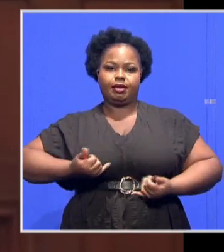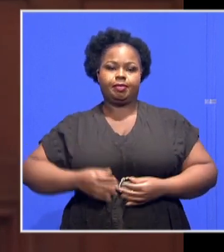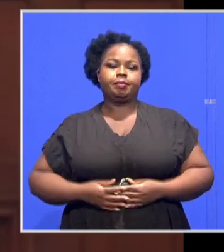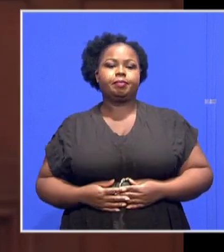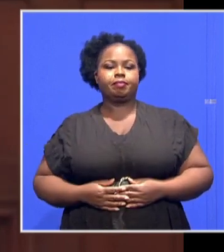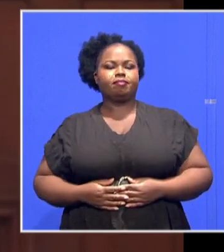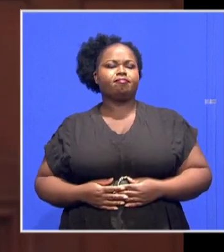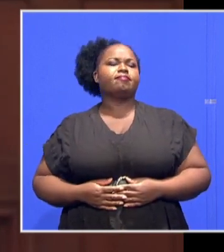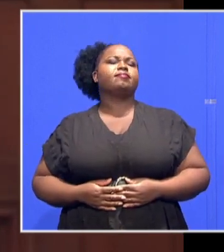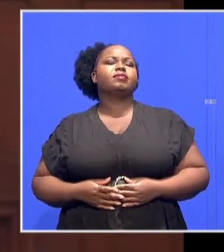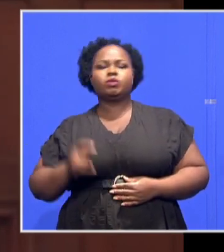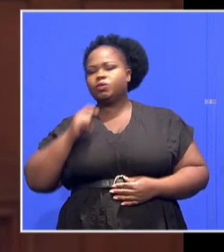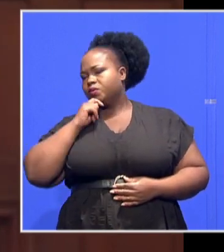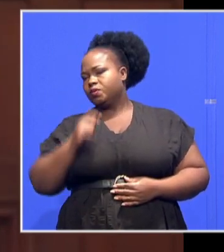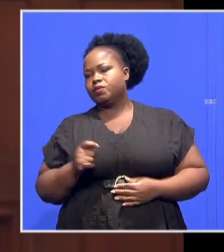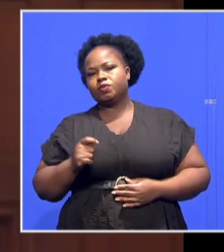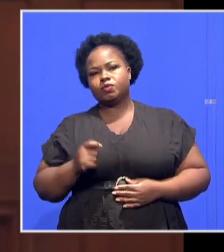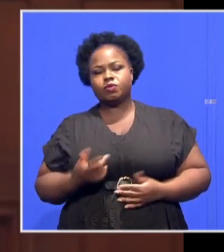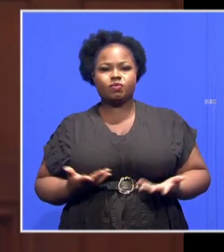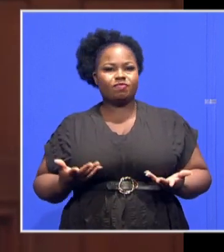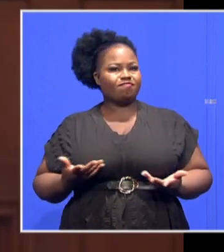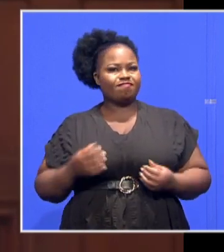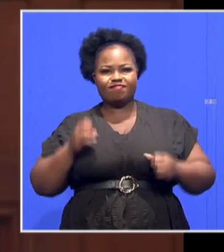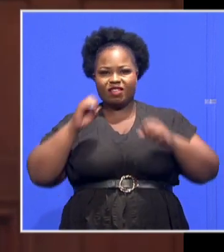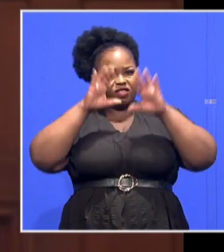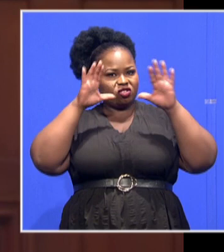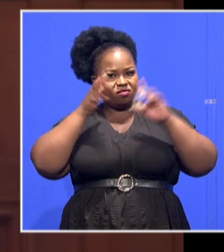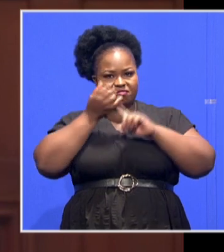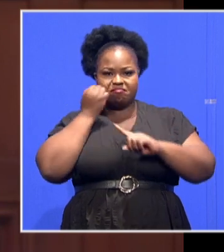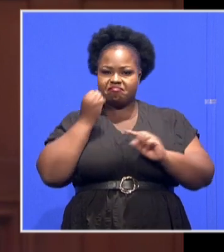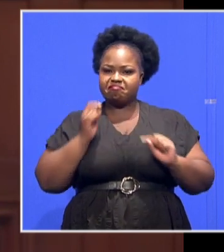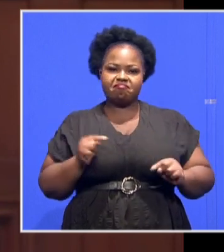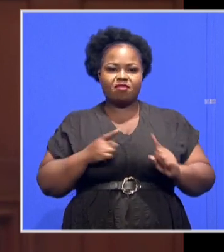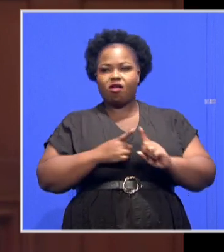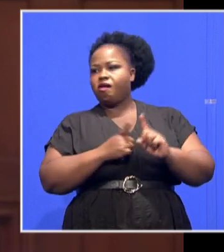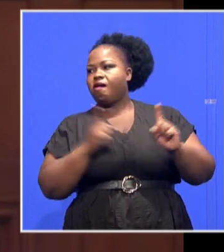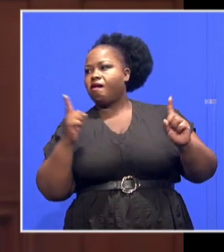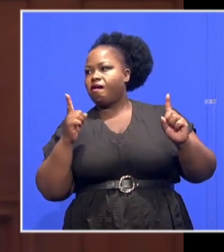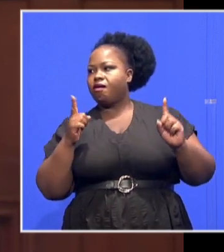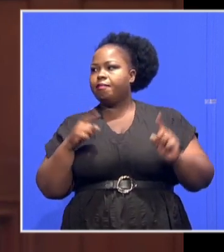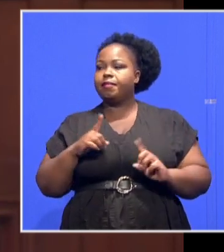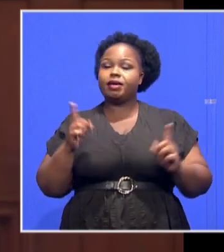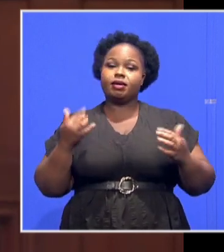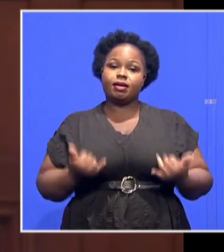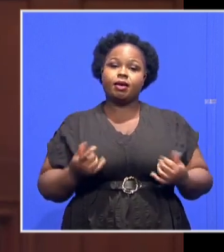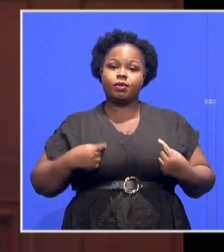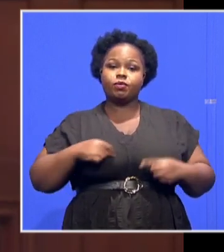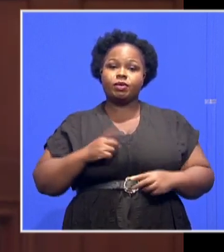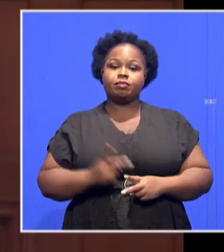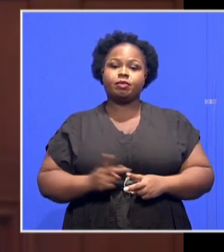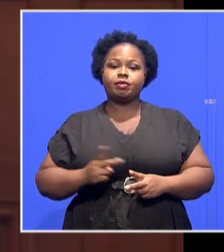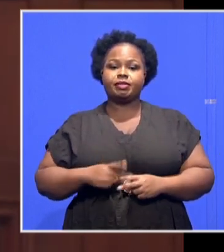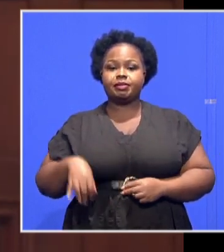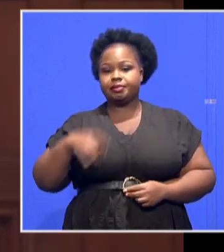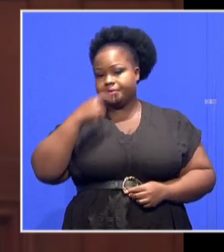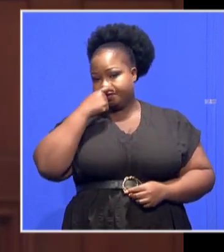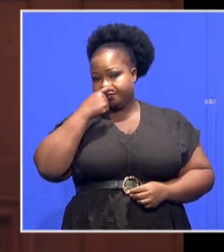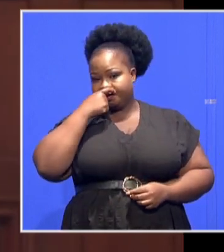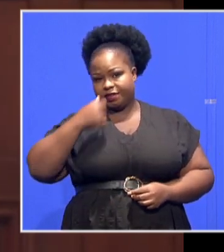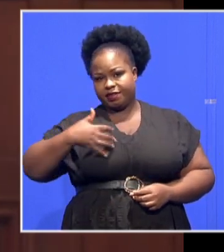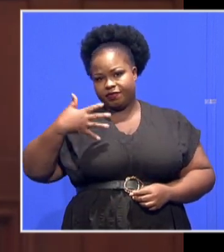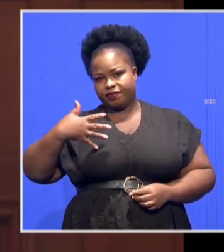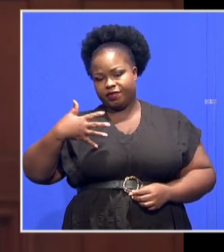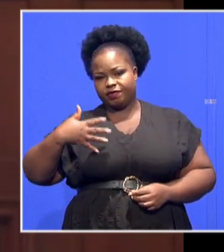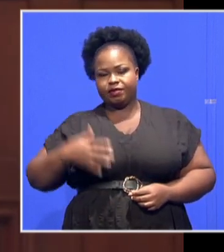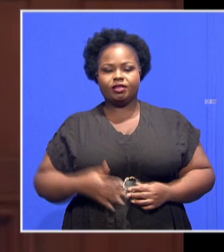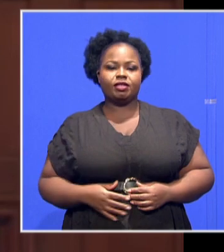is very far removed from that vision. As we gear up now for President Cyril Ramaphosa's 5th State of